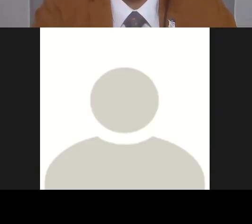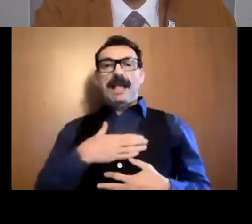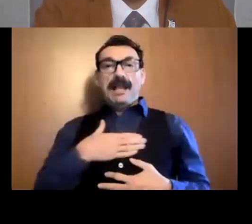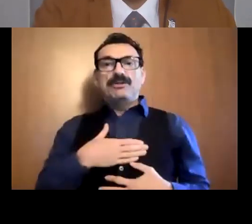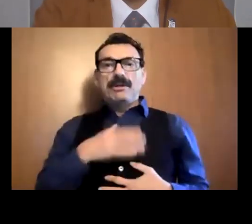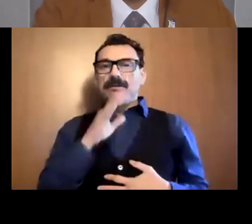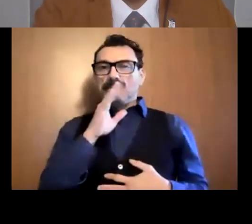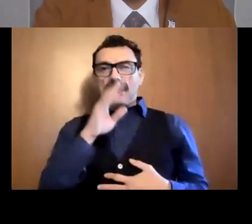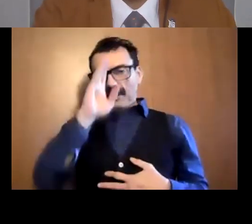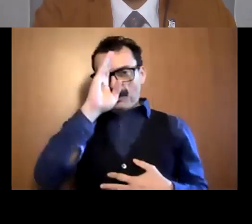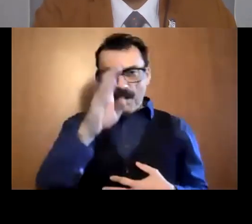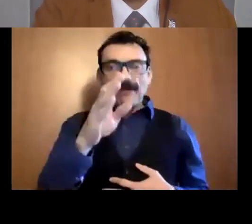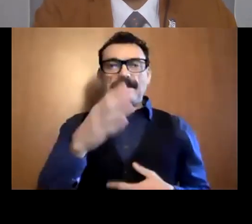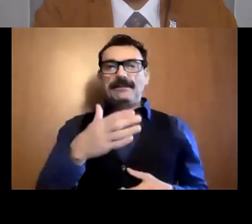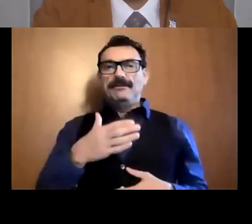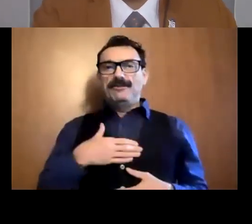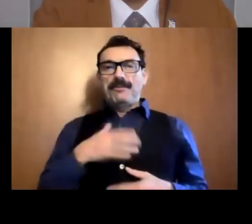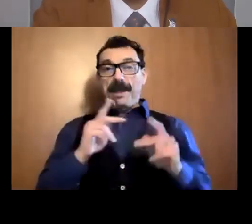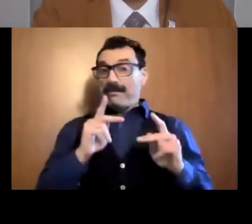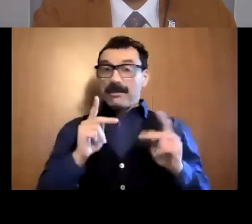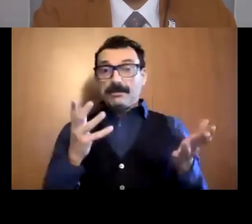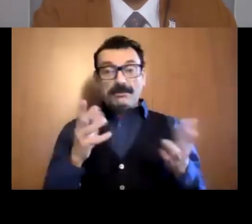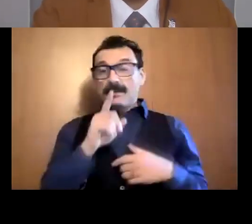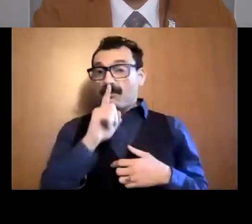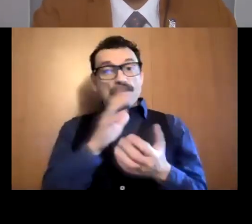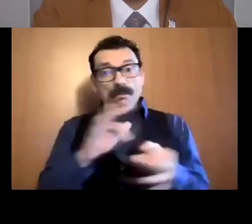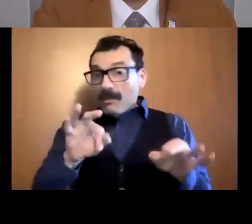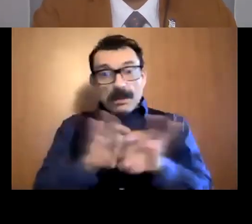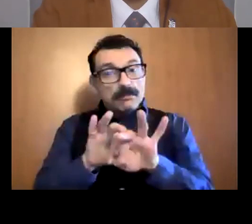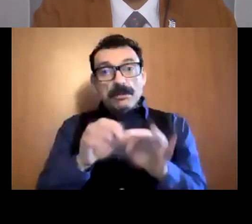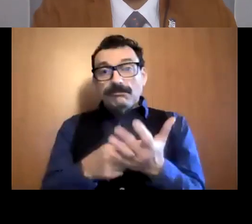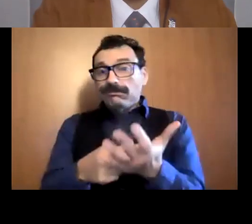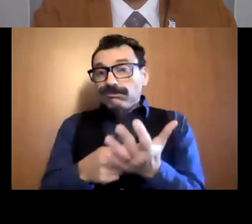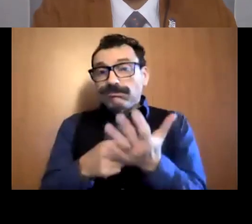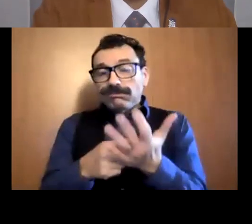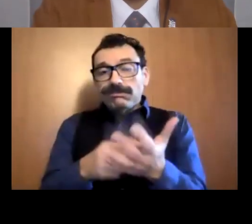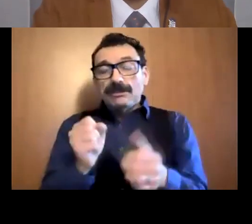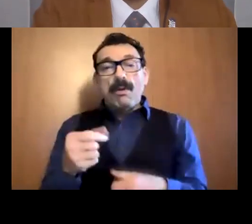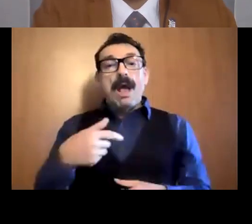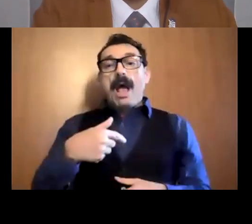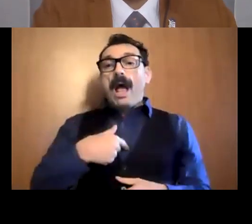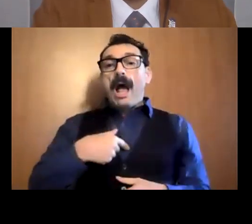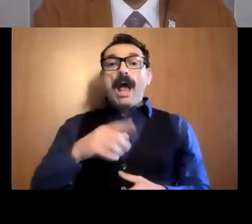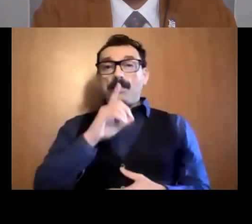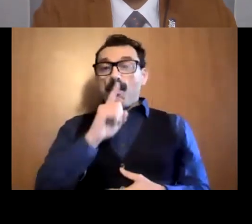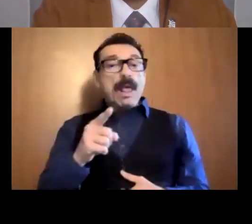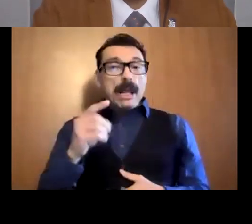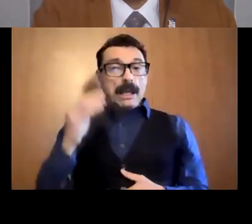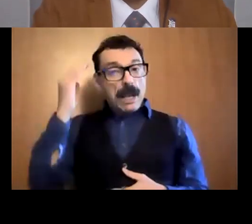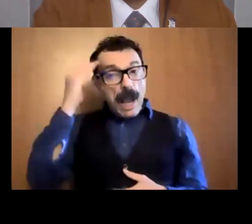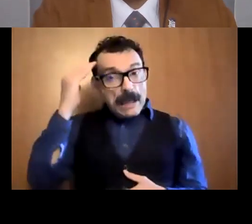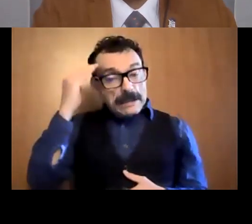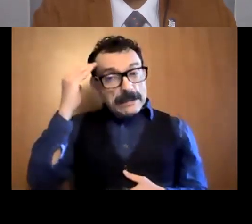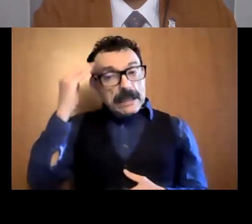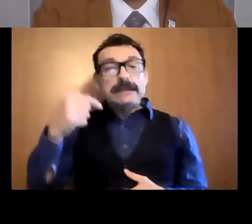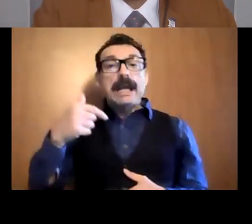because, that's who I think we need to be talking to. Like I definitely am cognizant that I operate from a